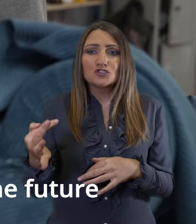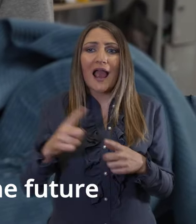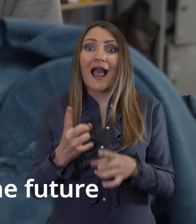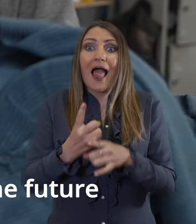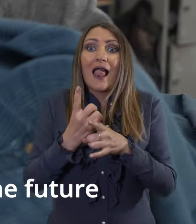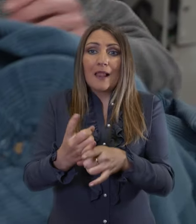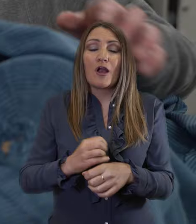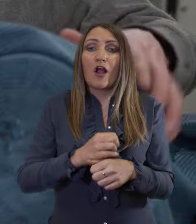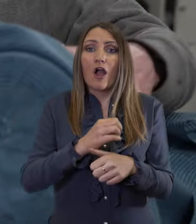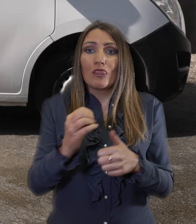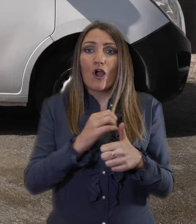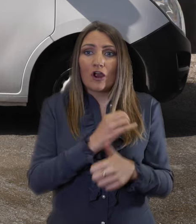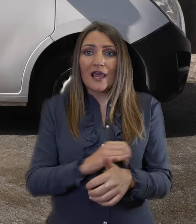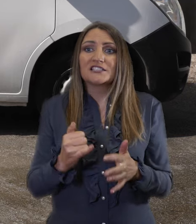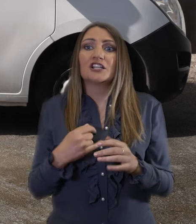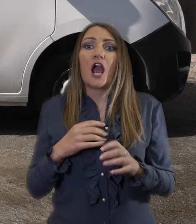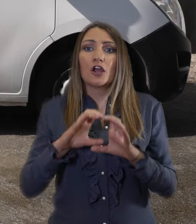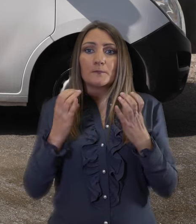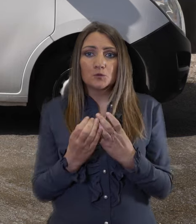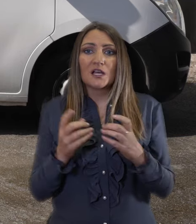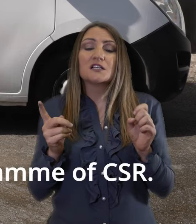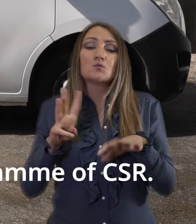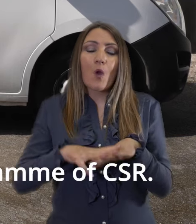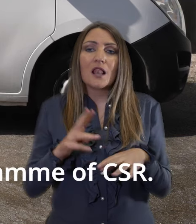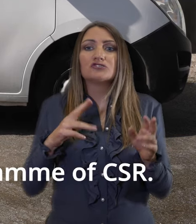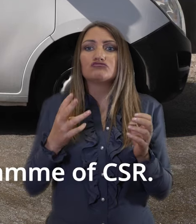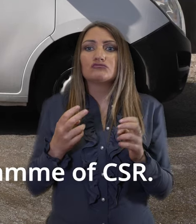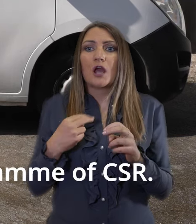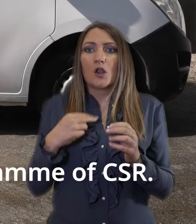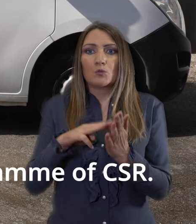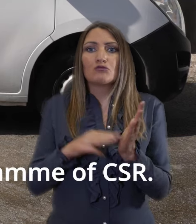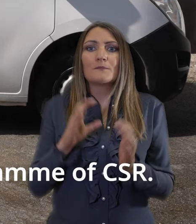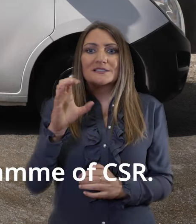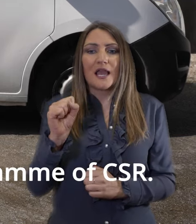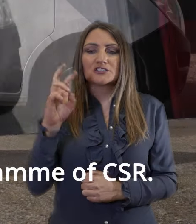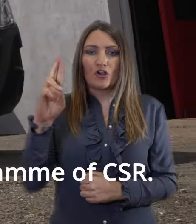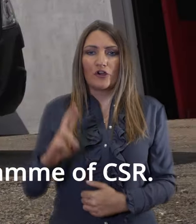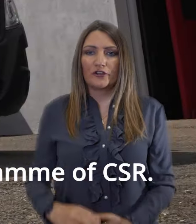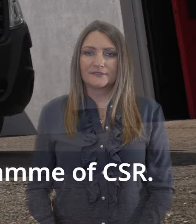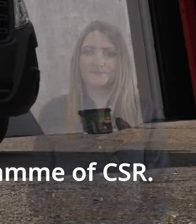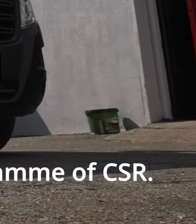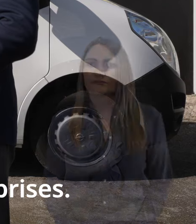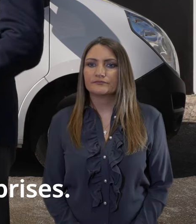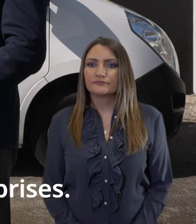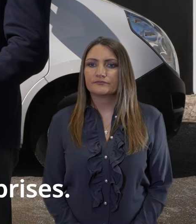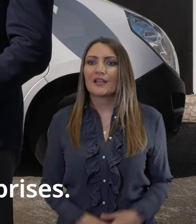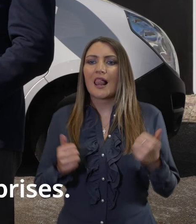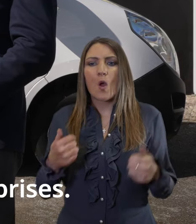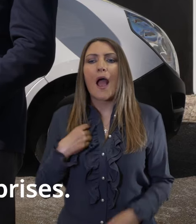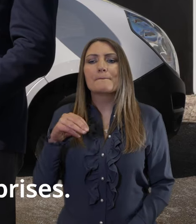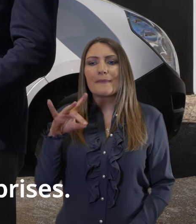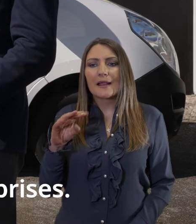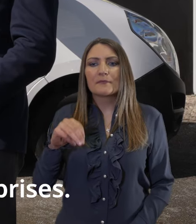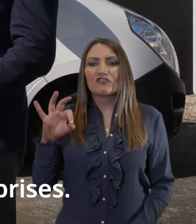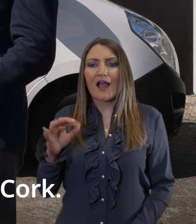them in the future and helping other organisations in our community as well under our new programme of CSR. I'm Mike McGrath